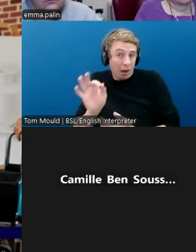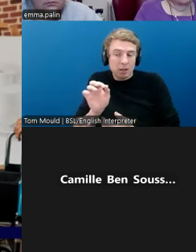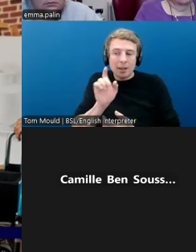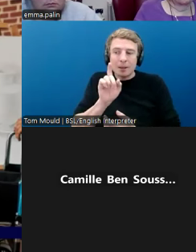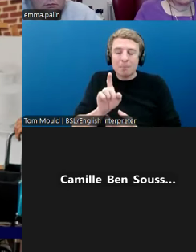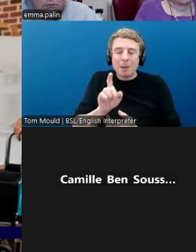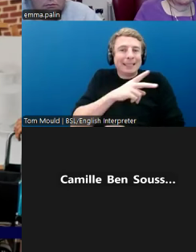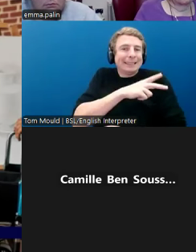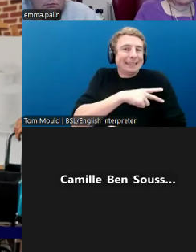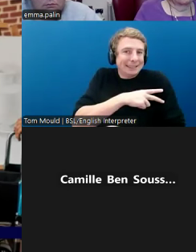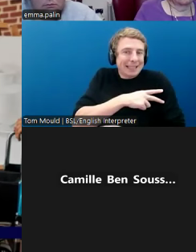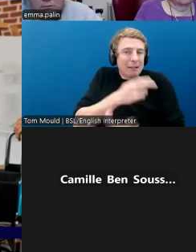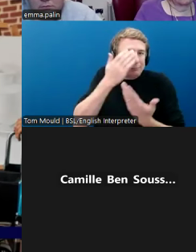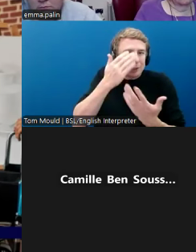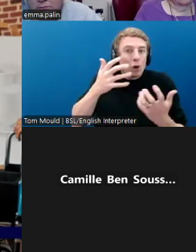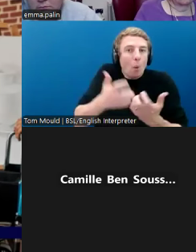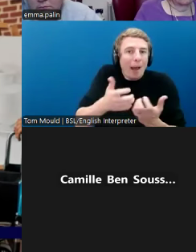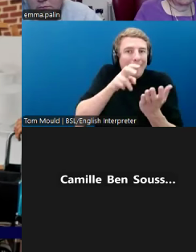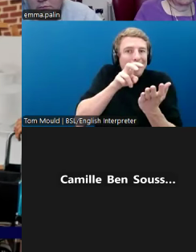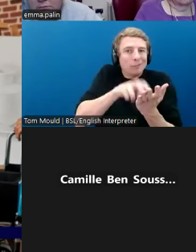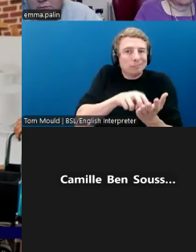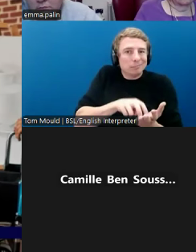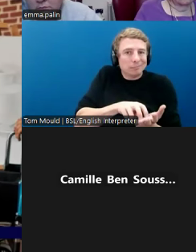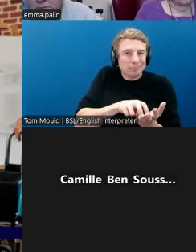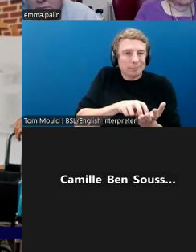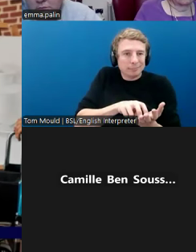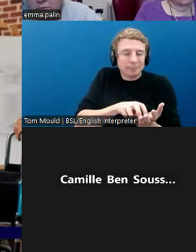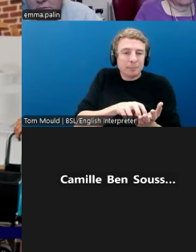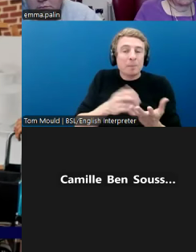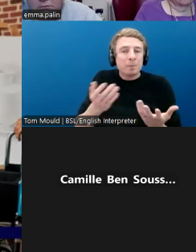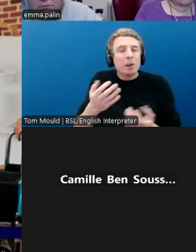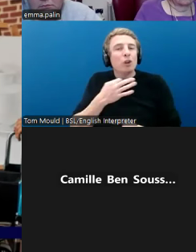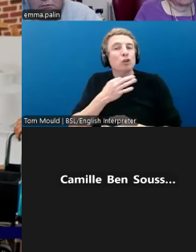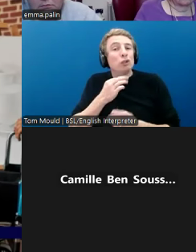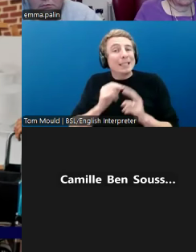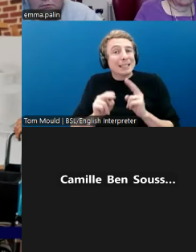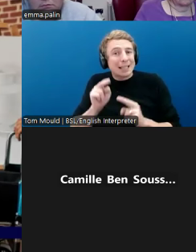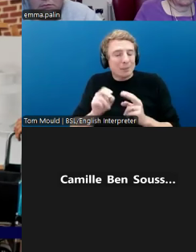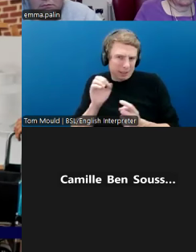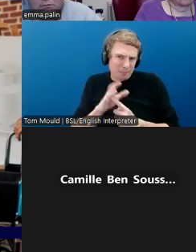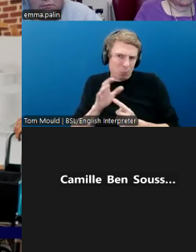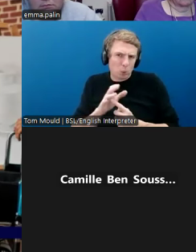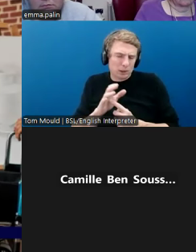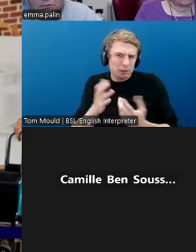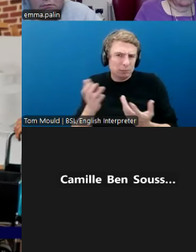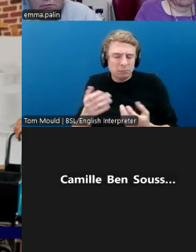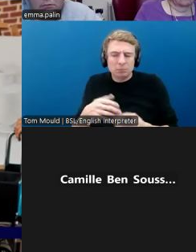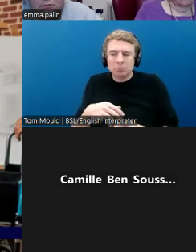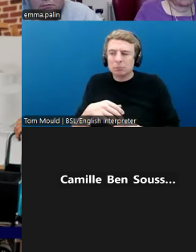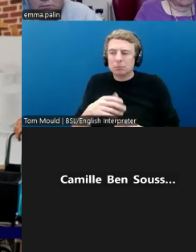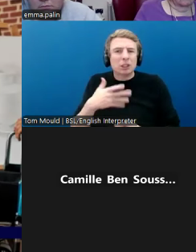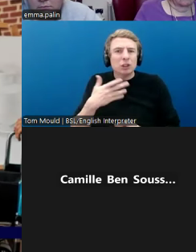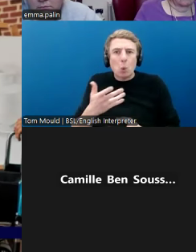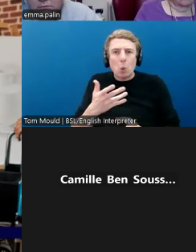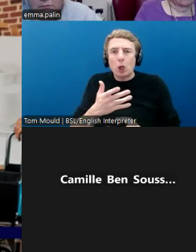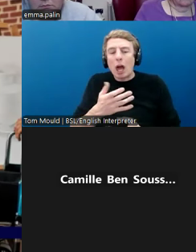moments. Good governance, risk assessments are essential. We don't want to be risk averse, but we do want to be safe